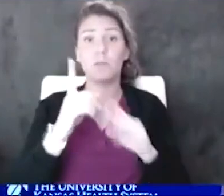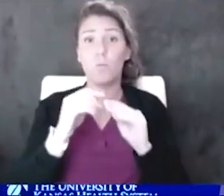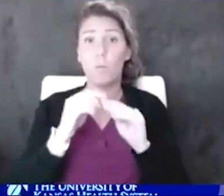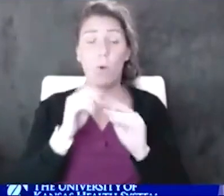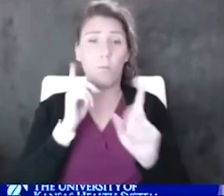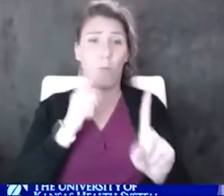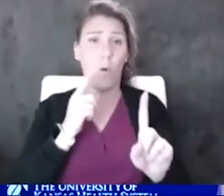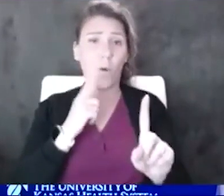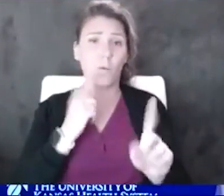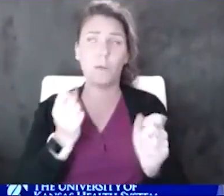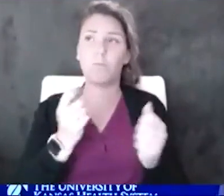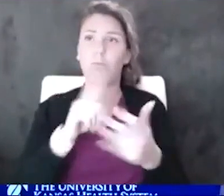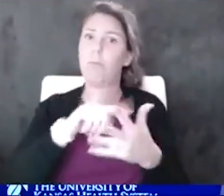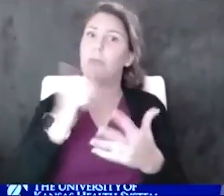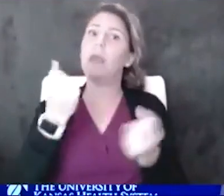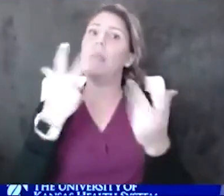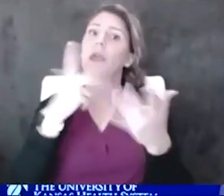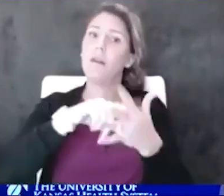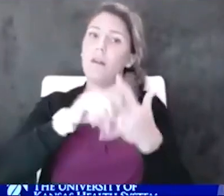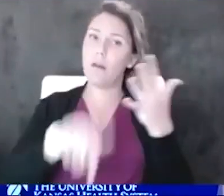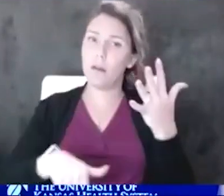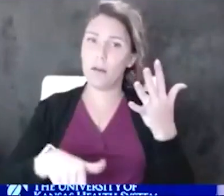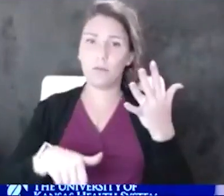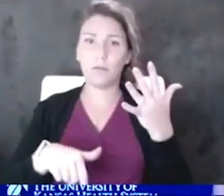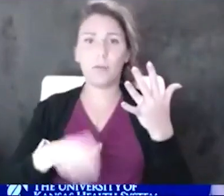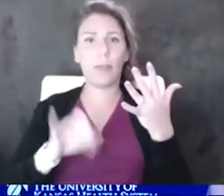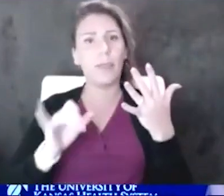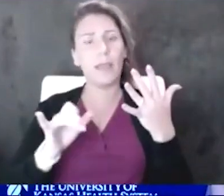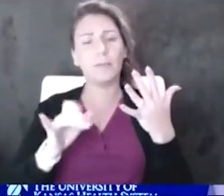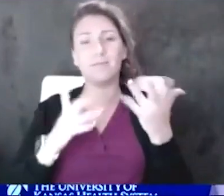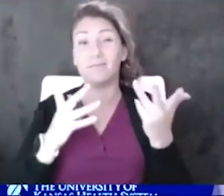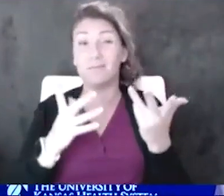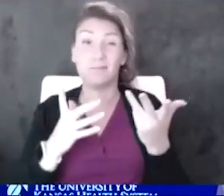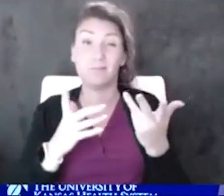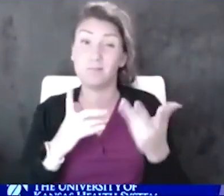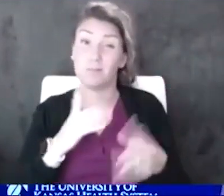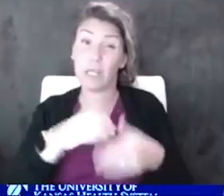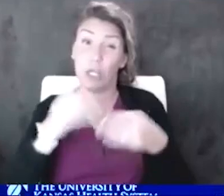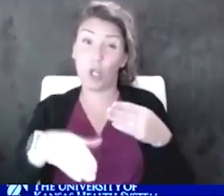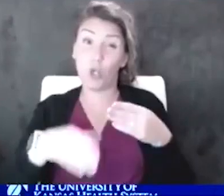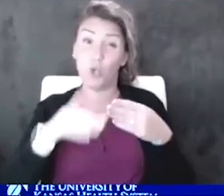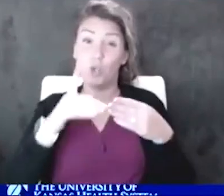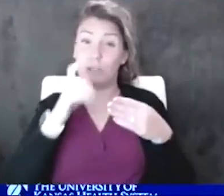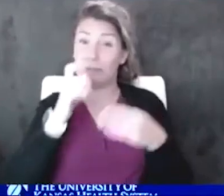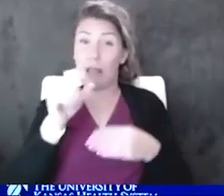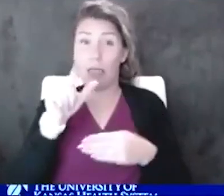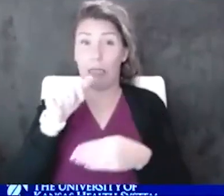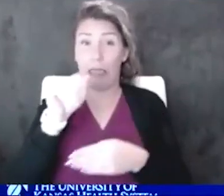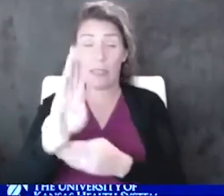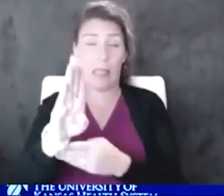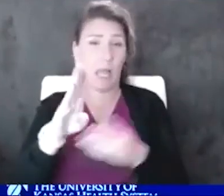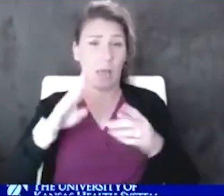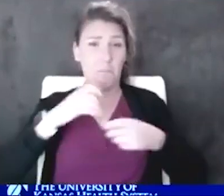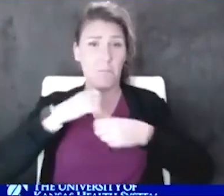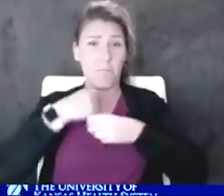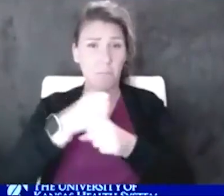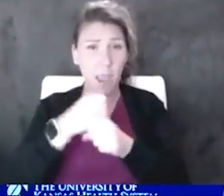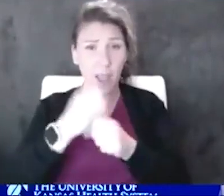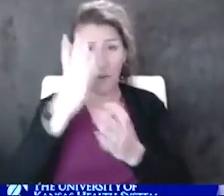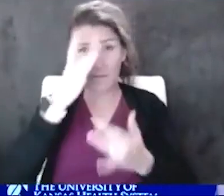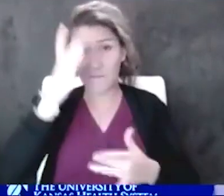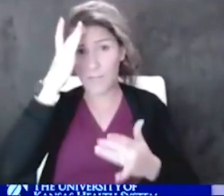many others, that lead to the fact that this was not a laboratory engineered virus. We have